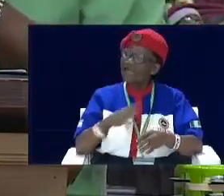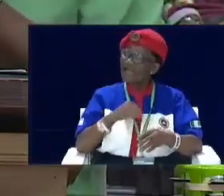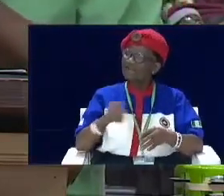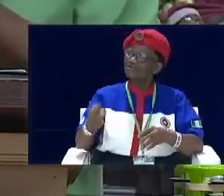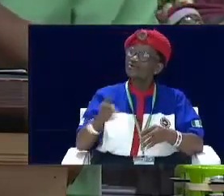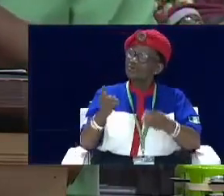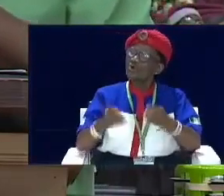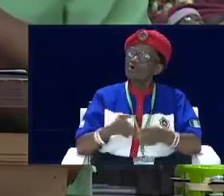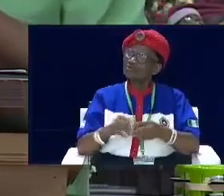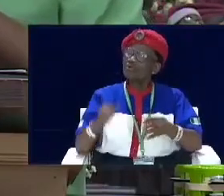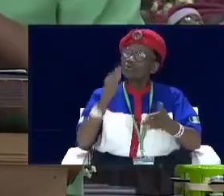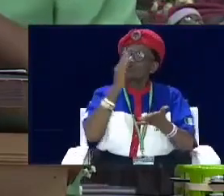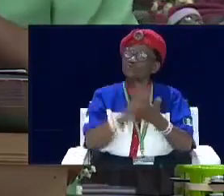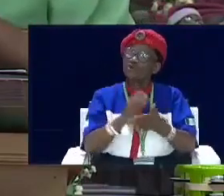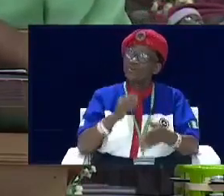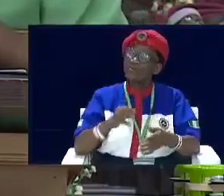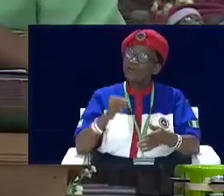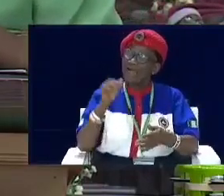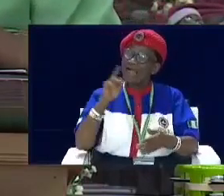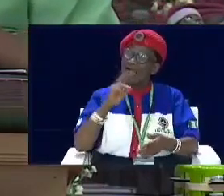family?